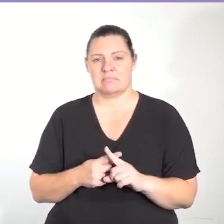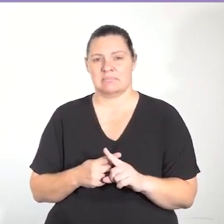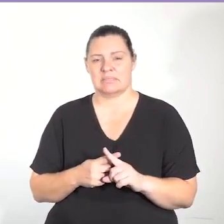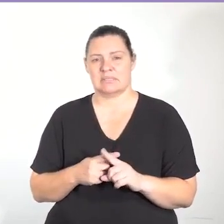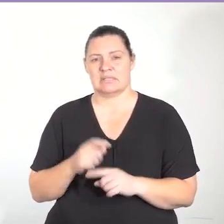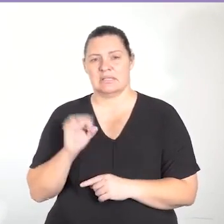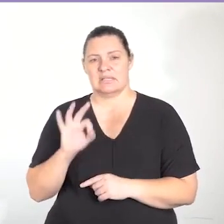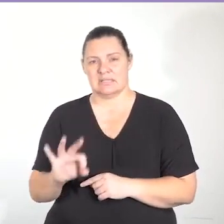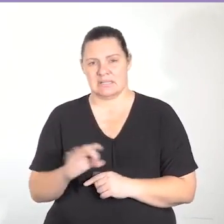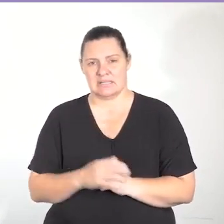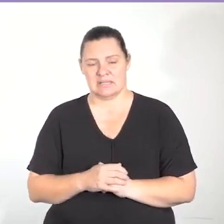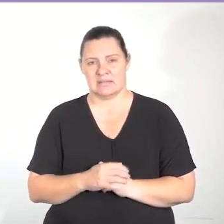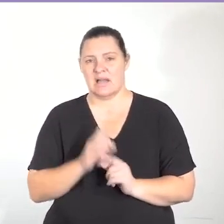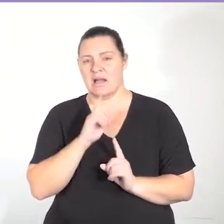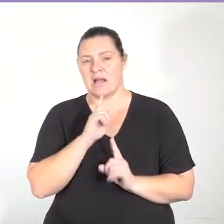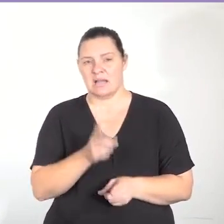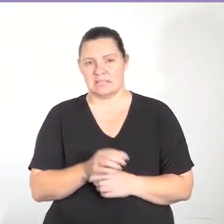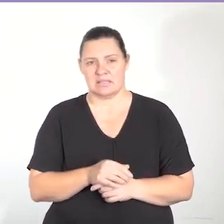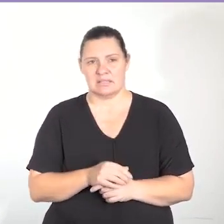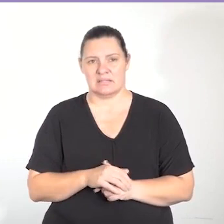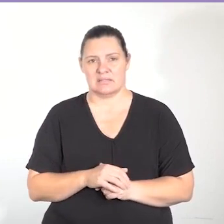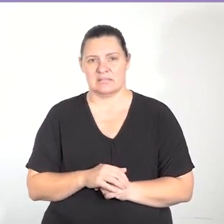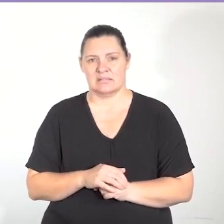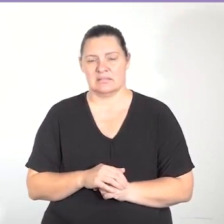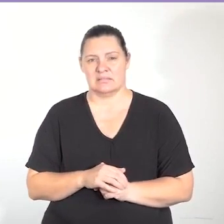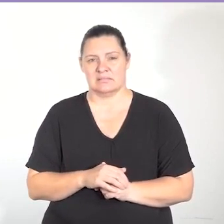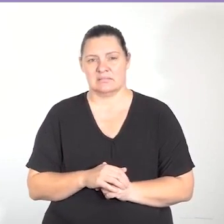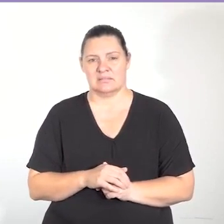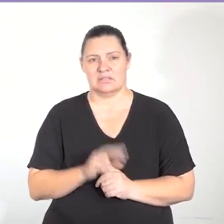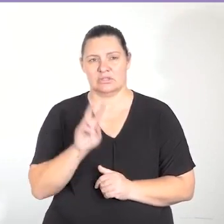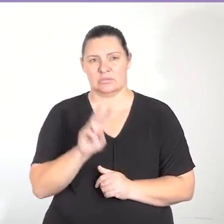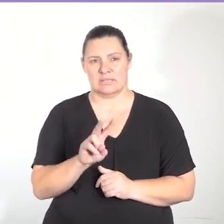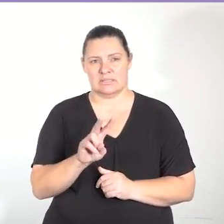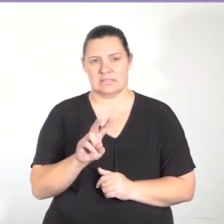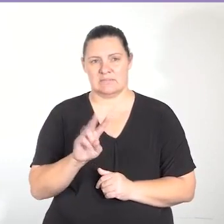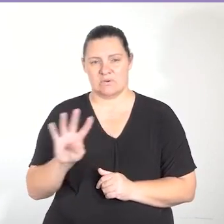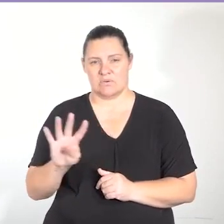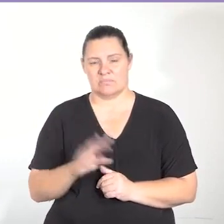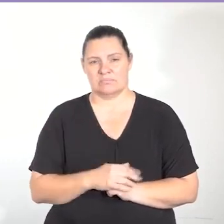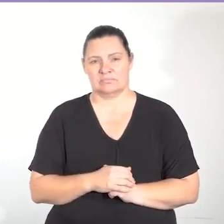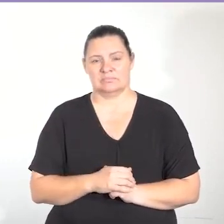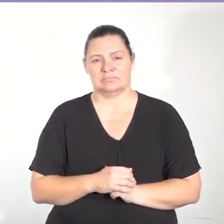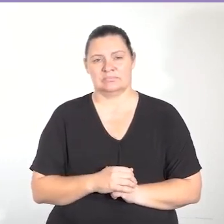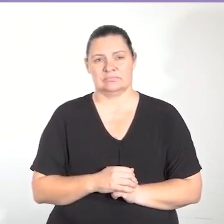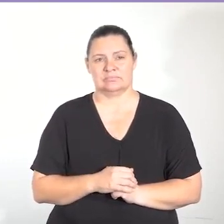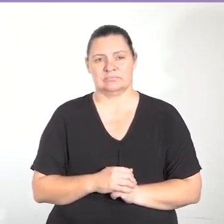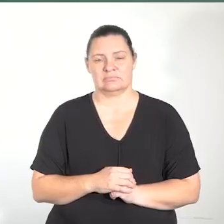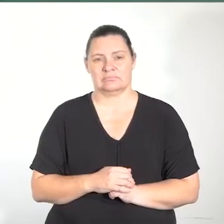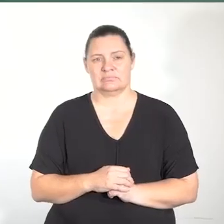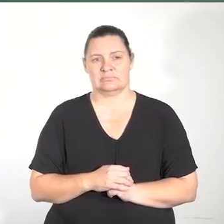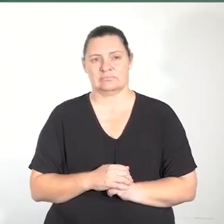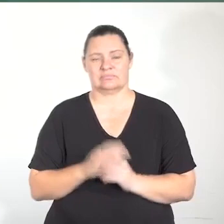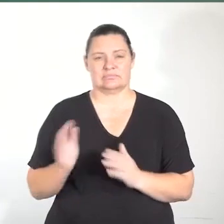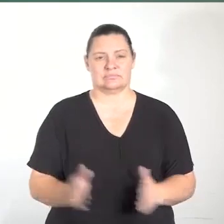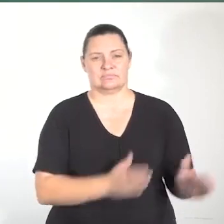we multiply the 8 by 3, the answer there is going to be 24. Let's move